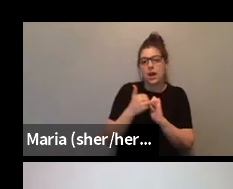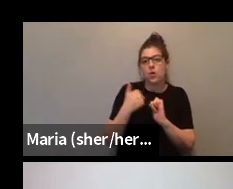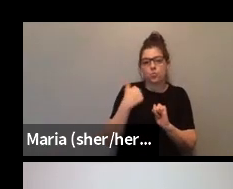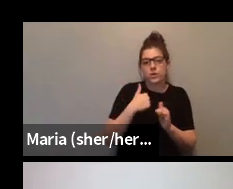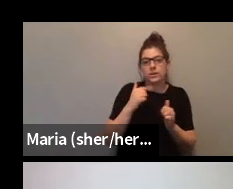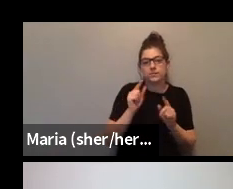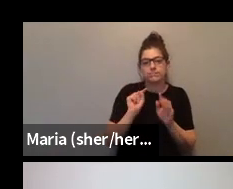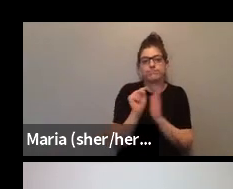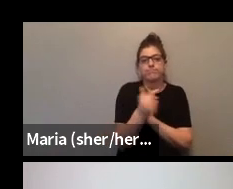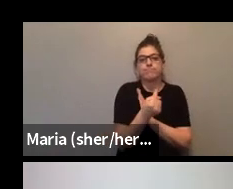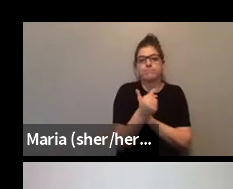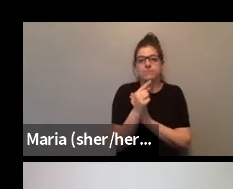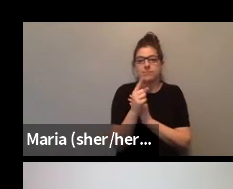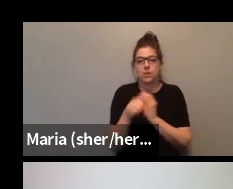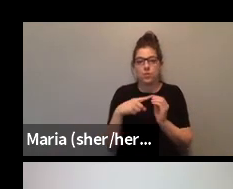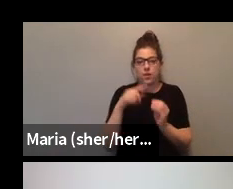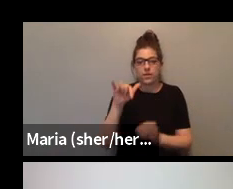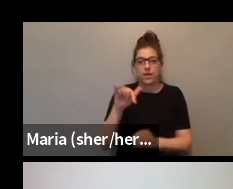around that.